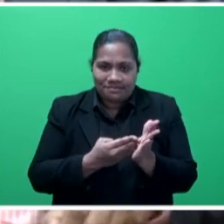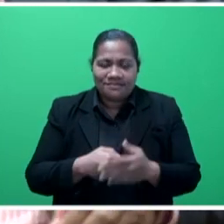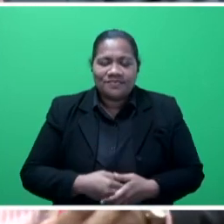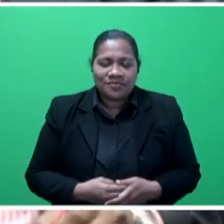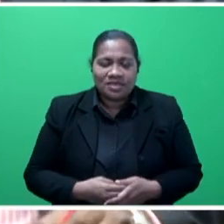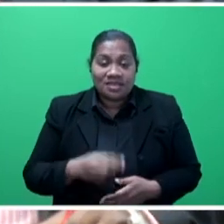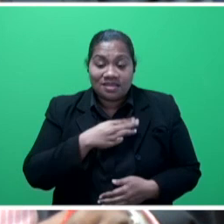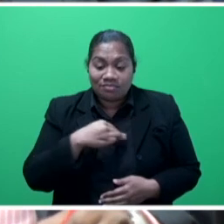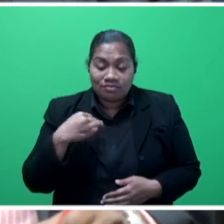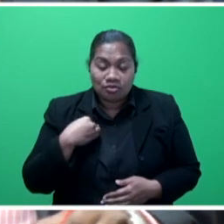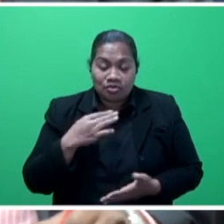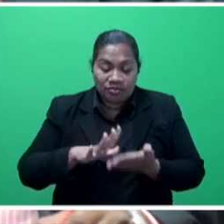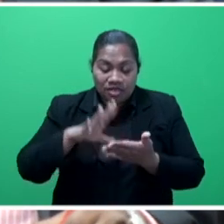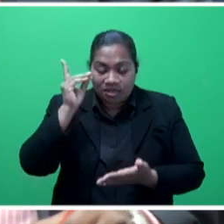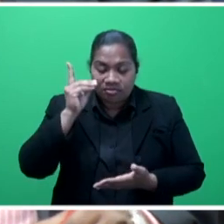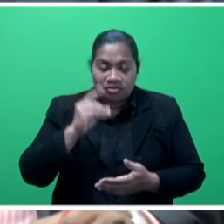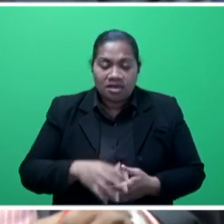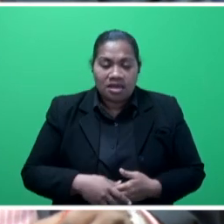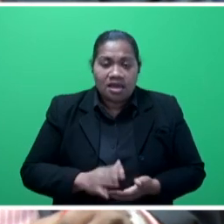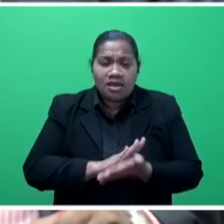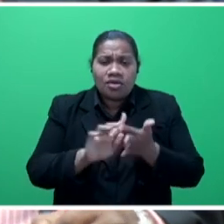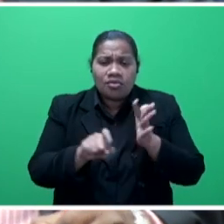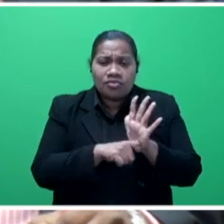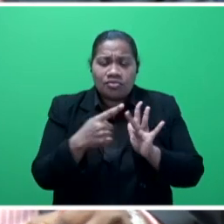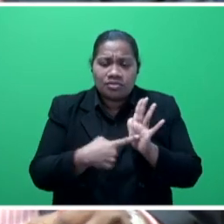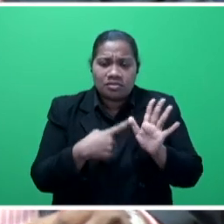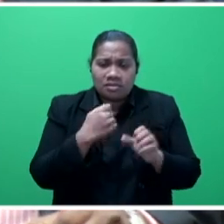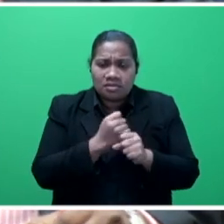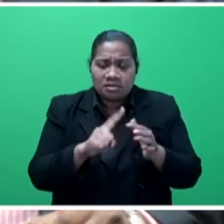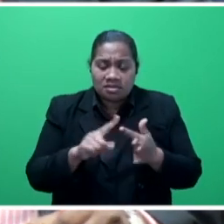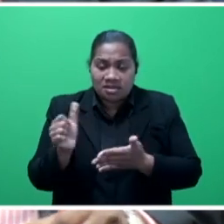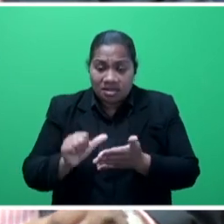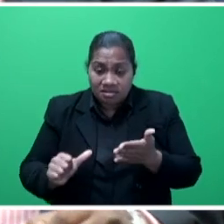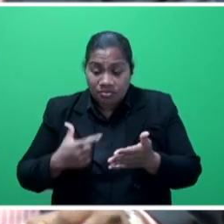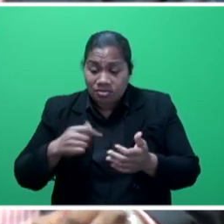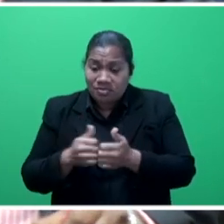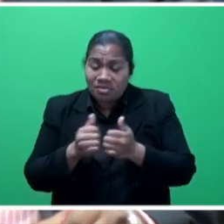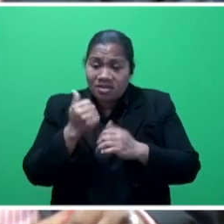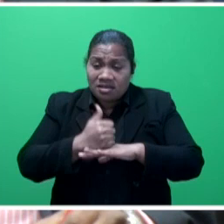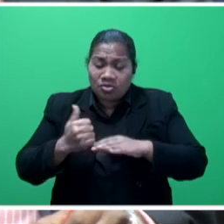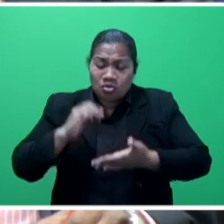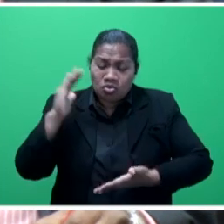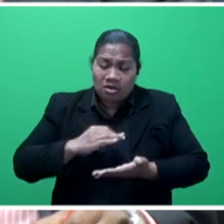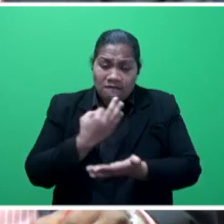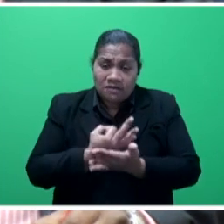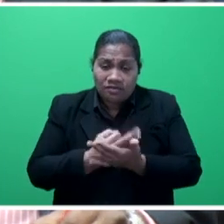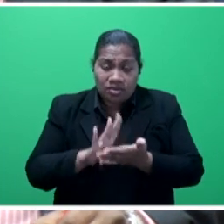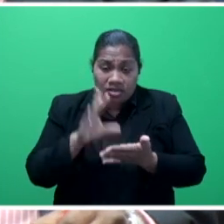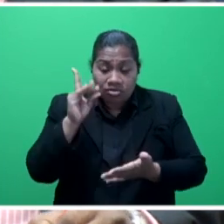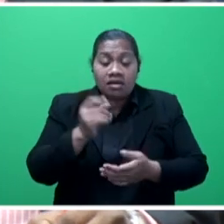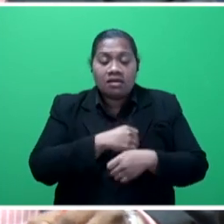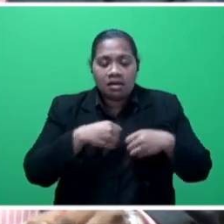Education, Heritage and Arts, because while many governments are reducing funding for education, our government continues to give